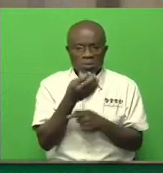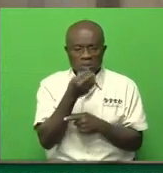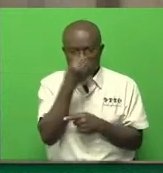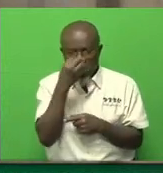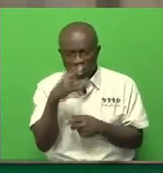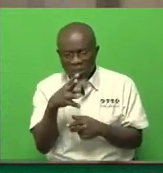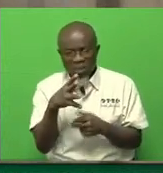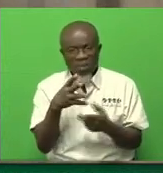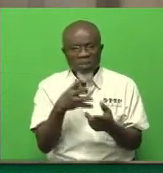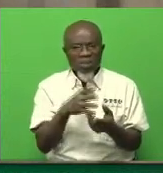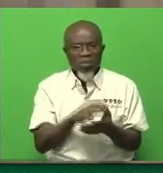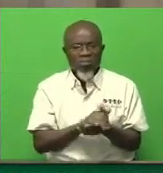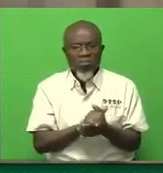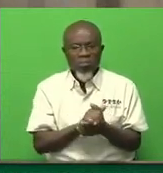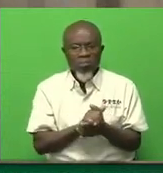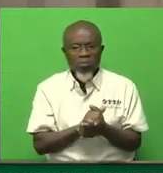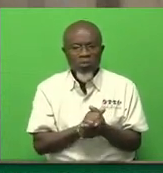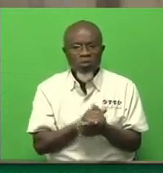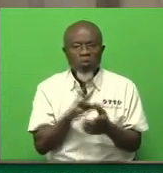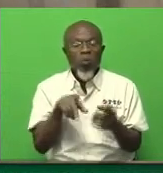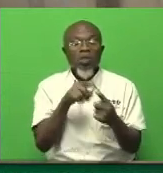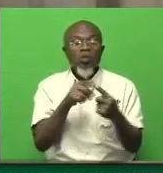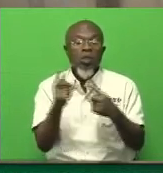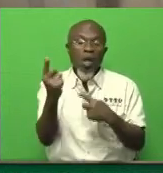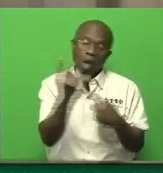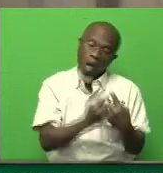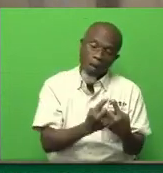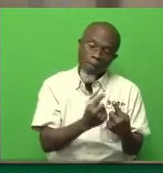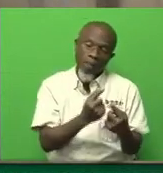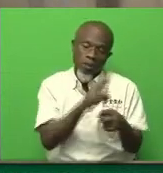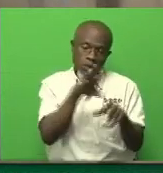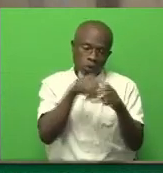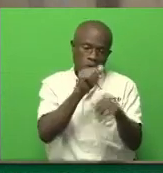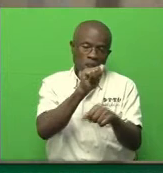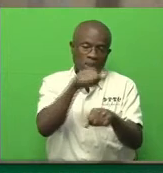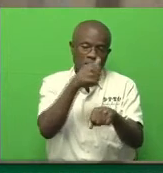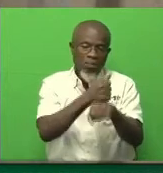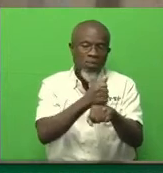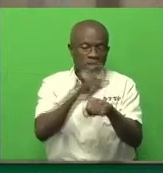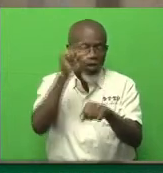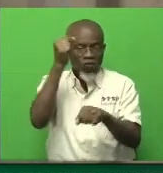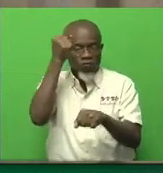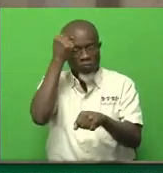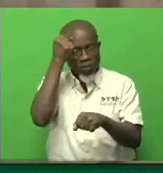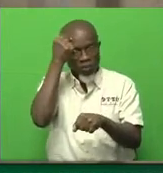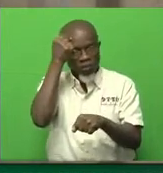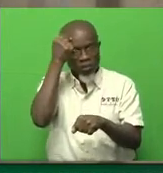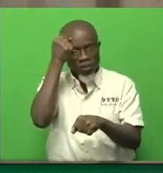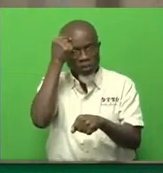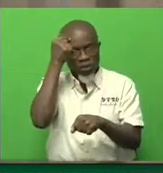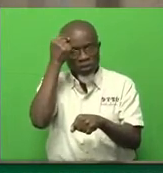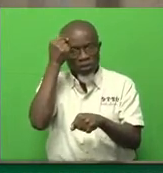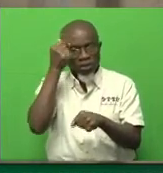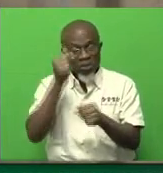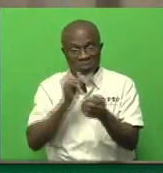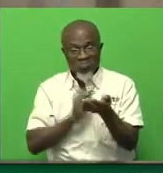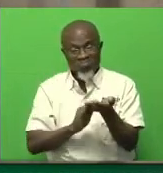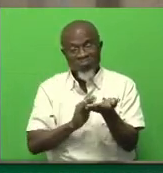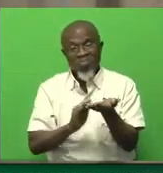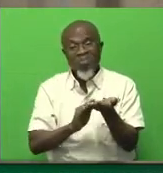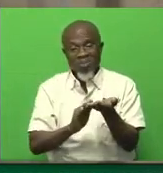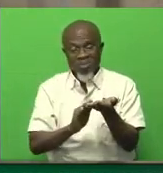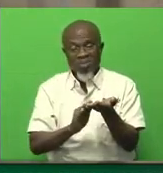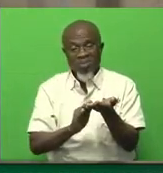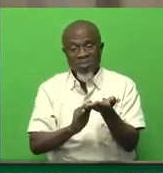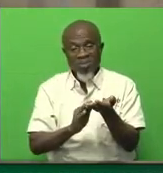git what did you meet when you came in in 2015 now I'd forgive the minister no because she was